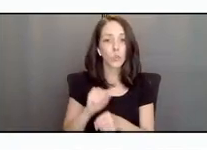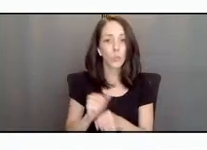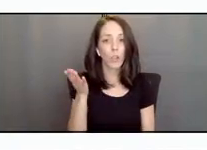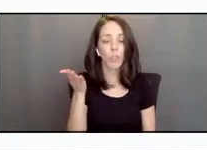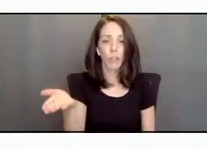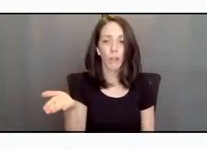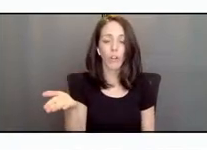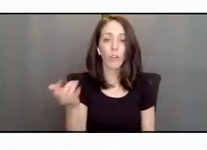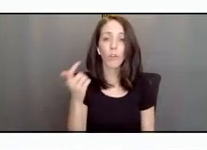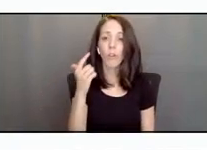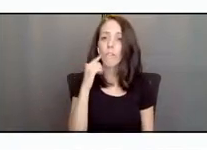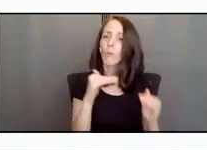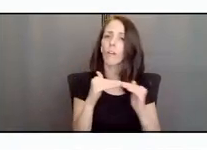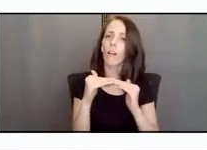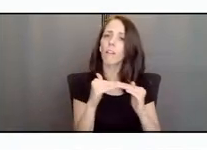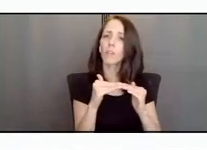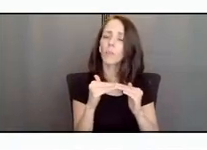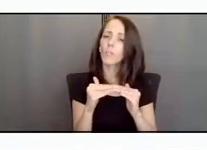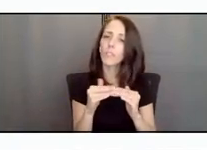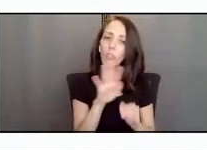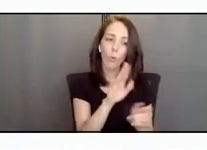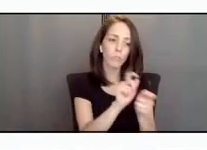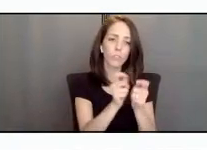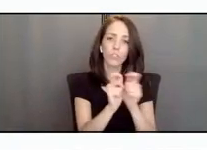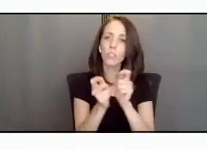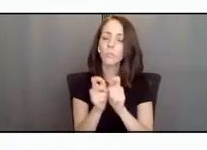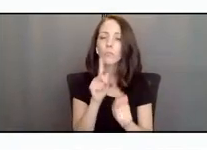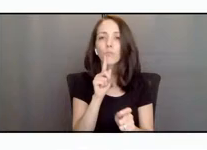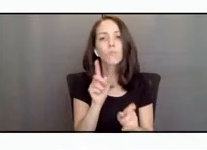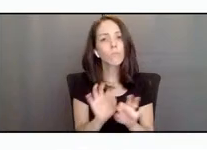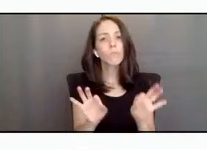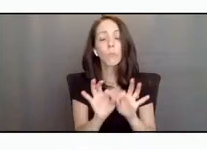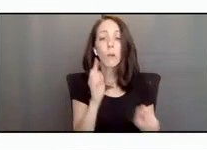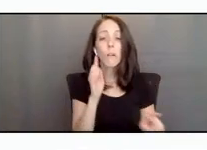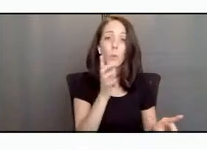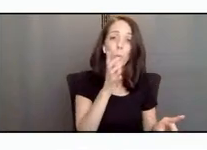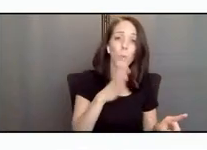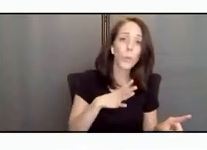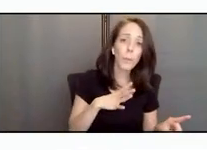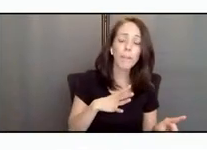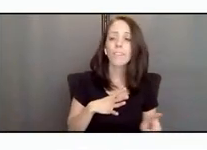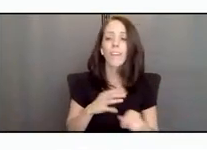These adjustments are particularly important for women and underrepresented